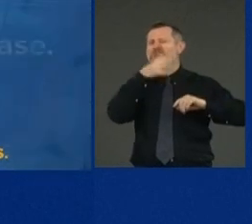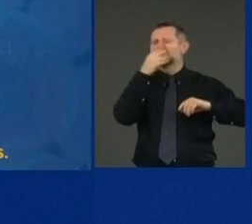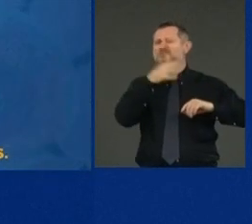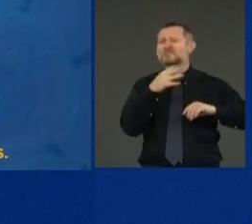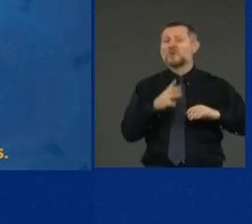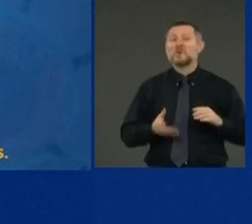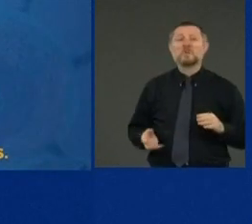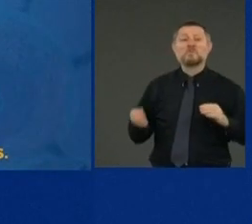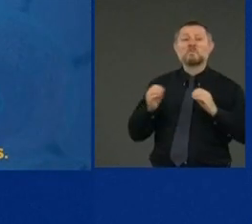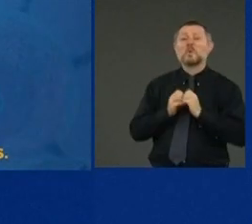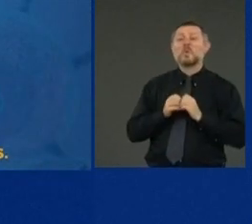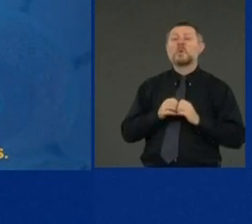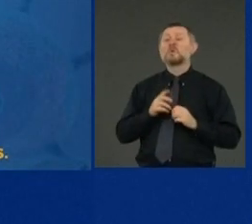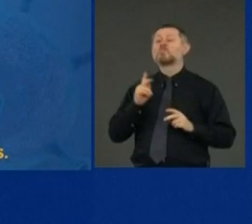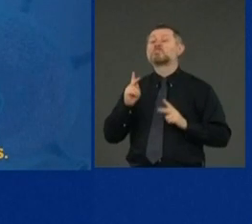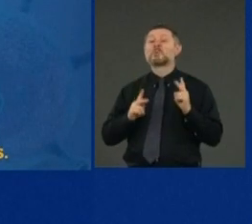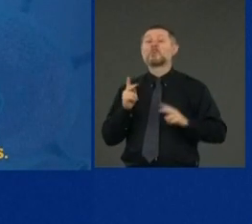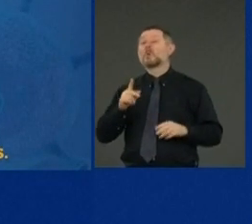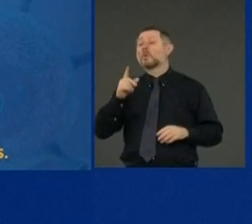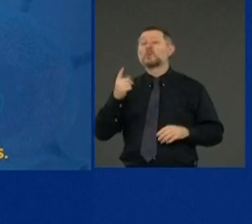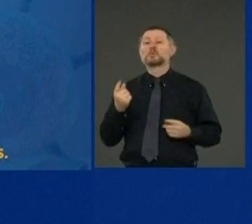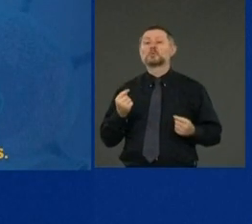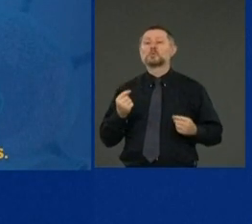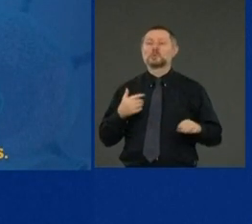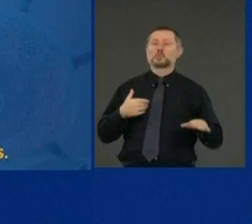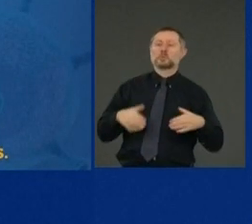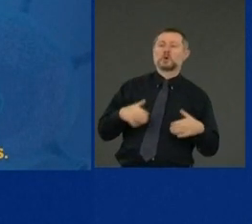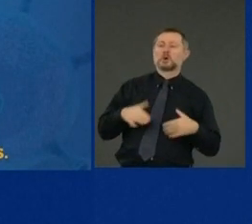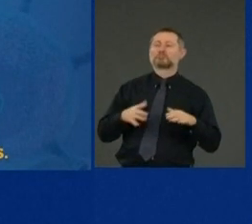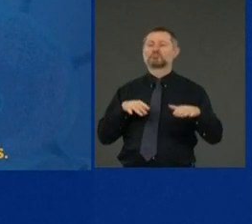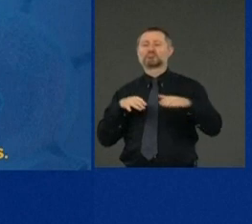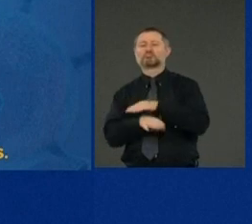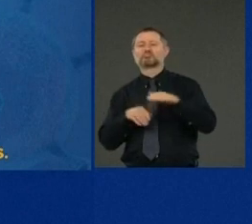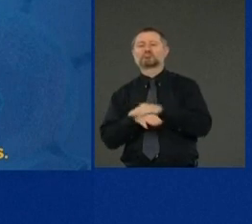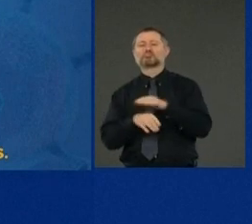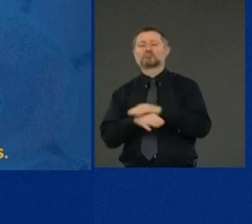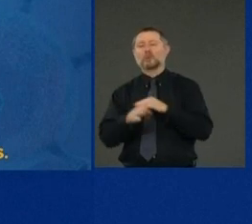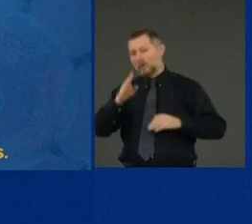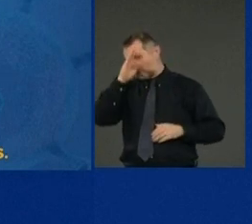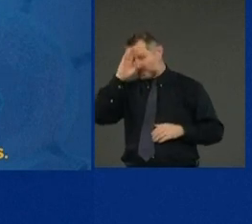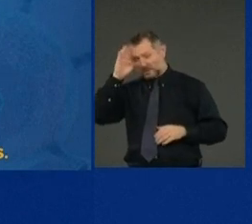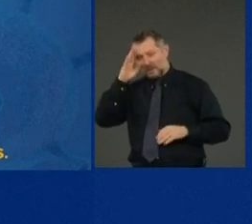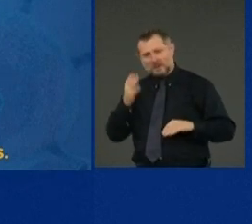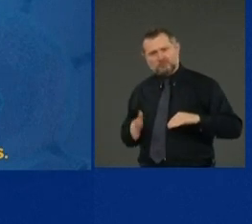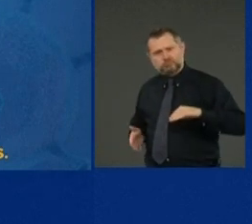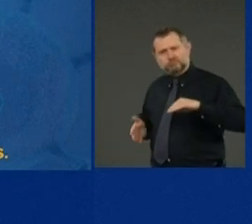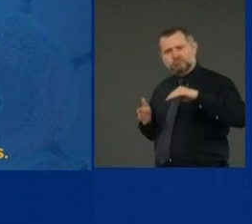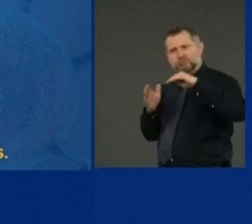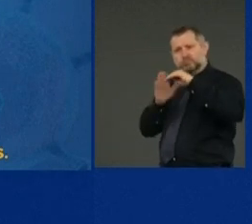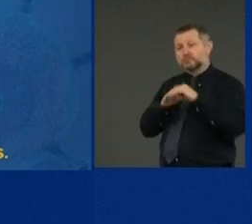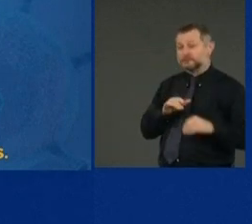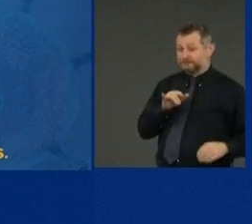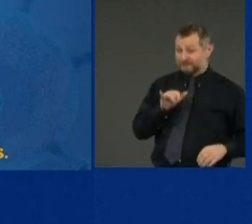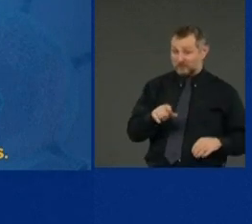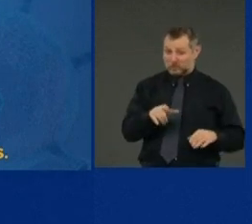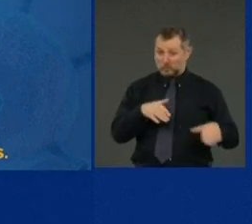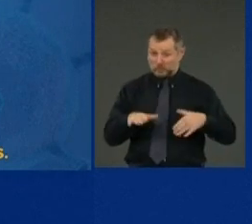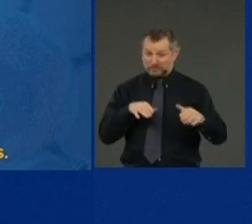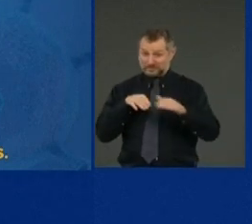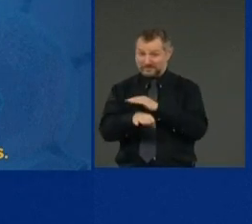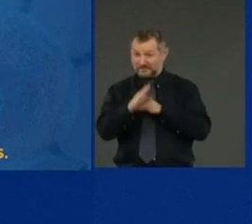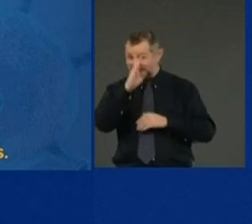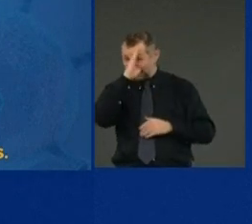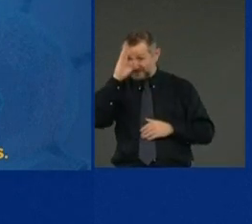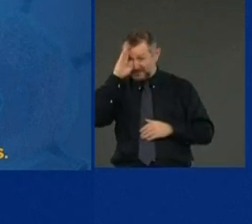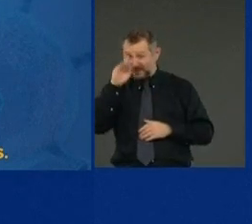More people are walking into hospitals. They're not walking into hospitals because they're feeling